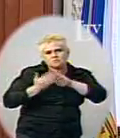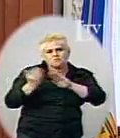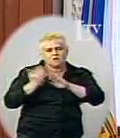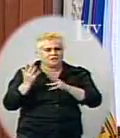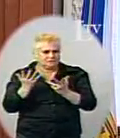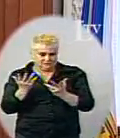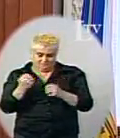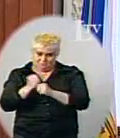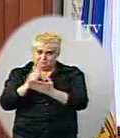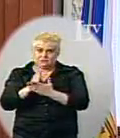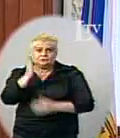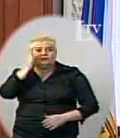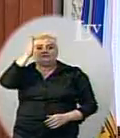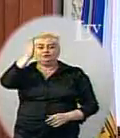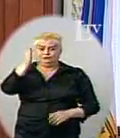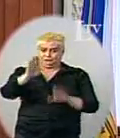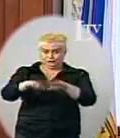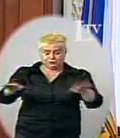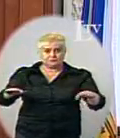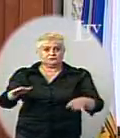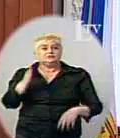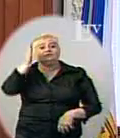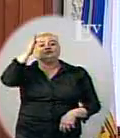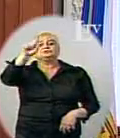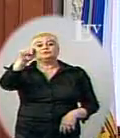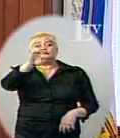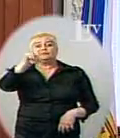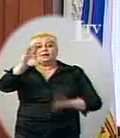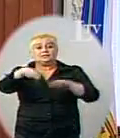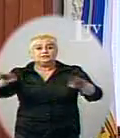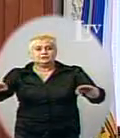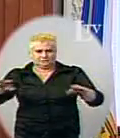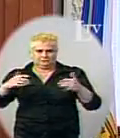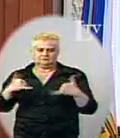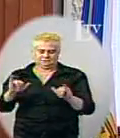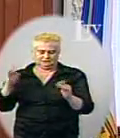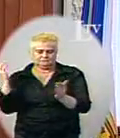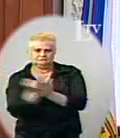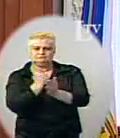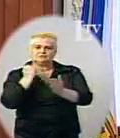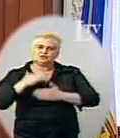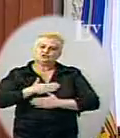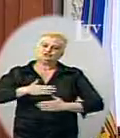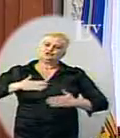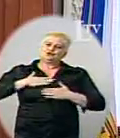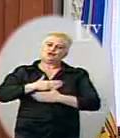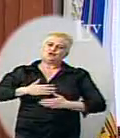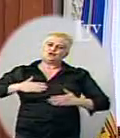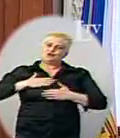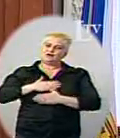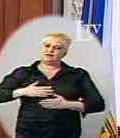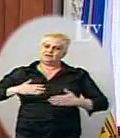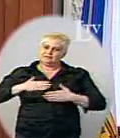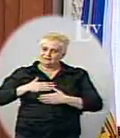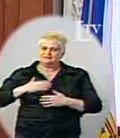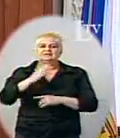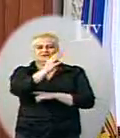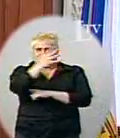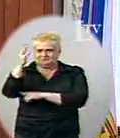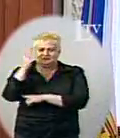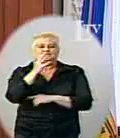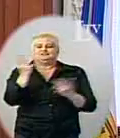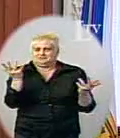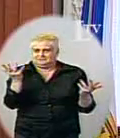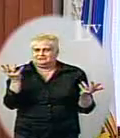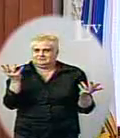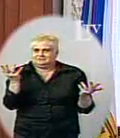our children and grandchildren can look forward to enjoying in a sustainable manner the same